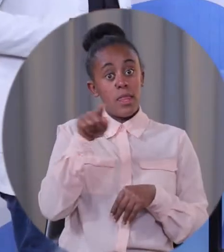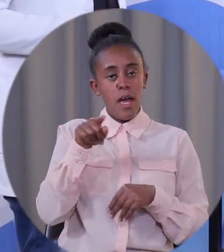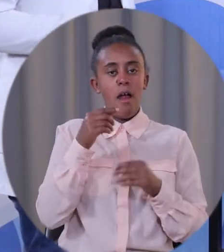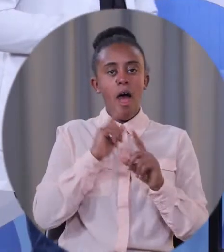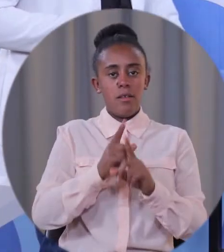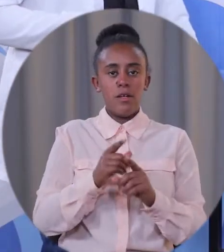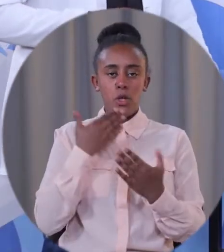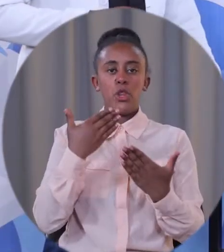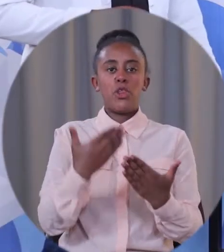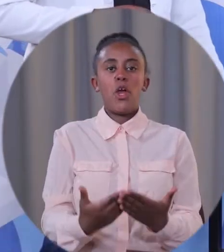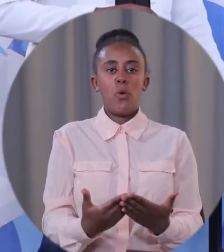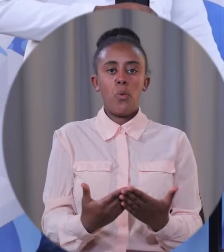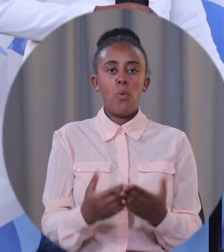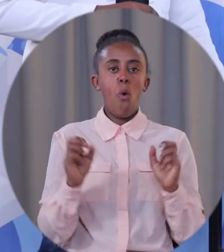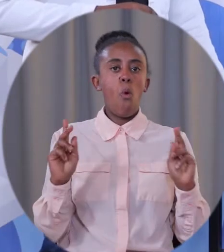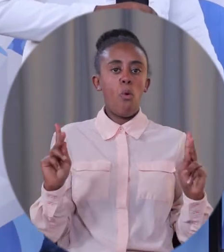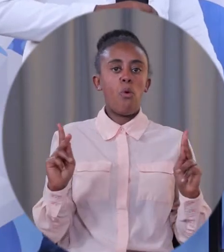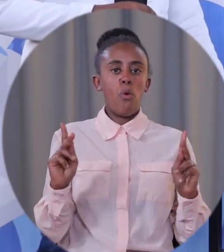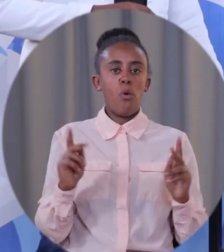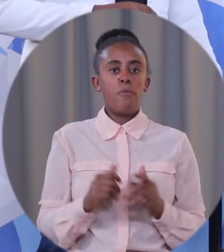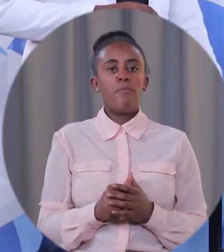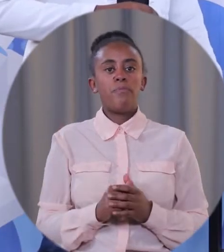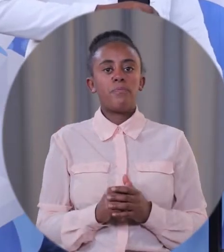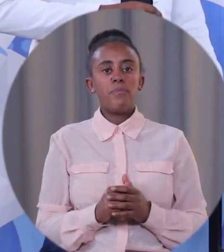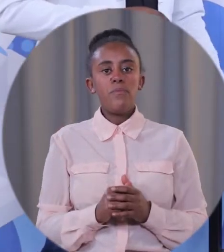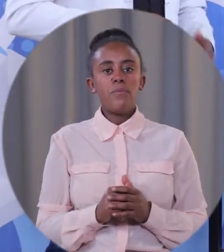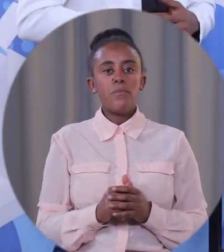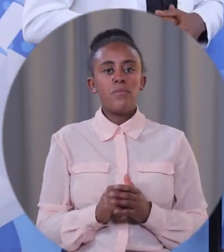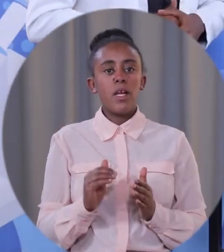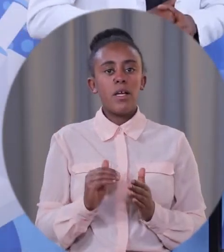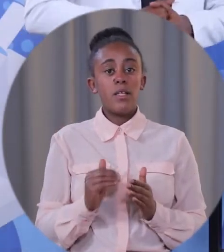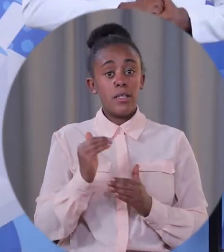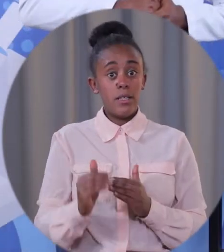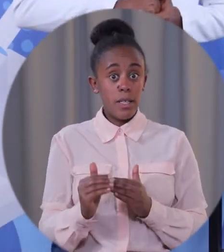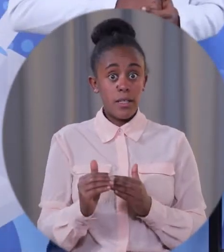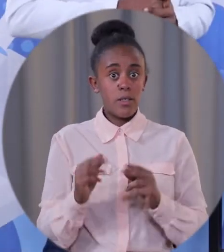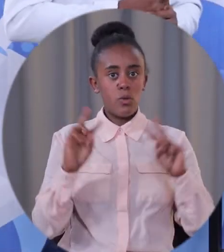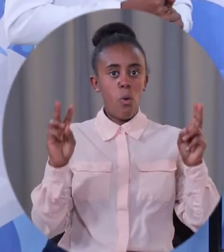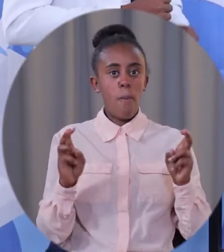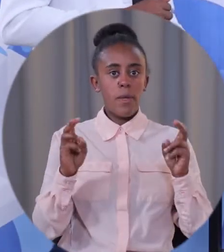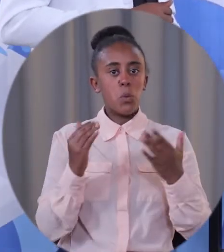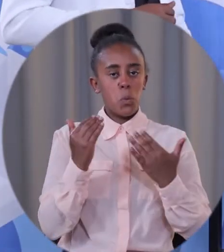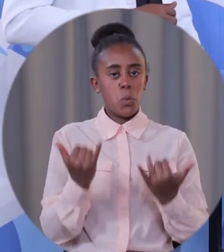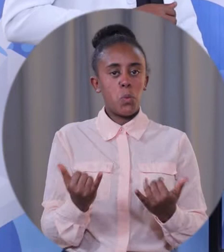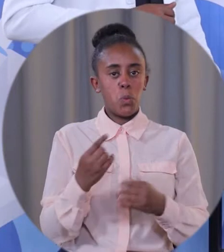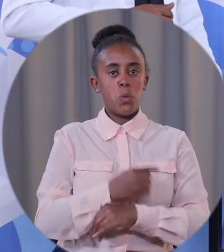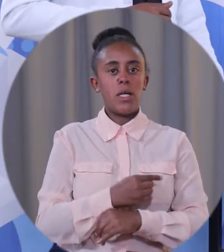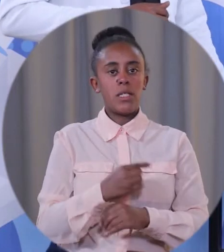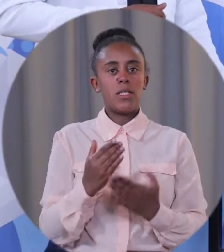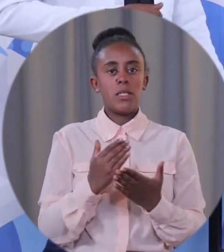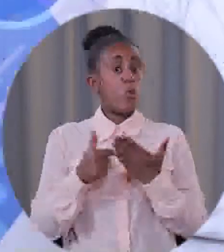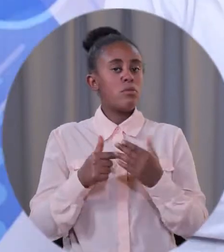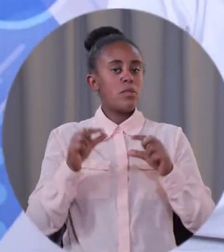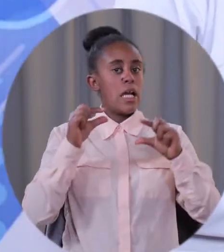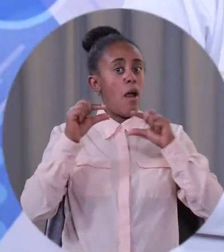Thank you. Okay, let's go to the next topic of today's lesson. It is about